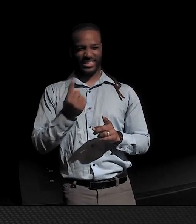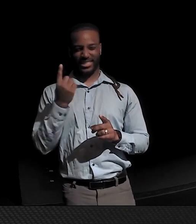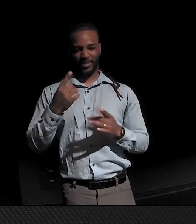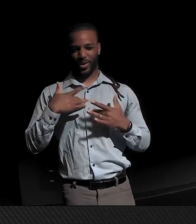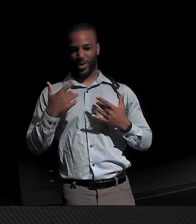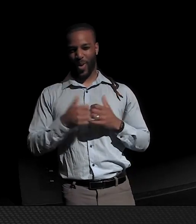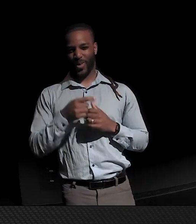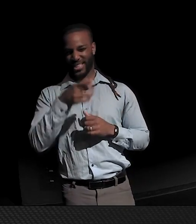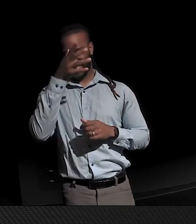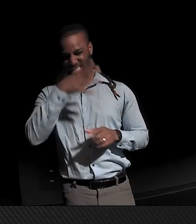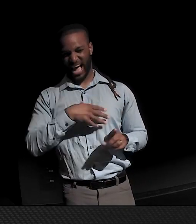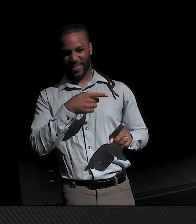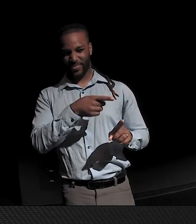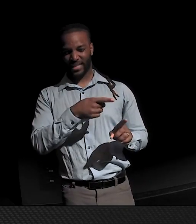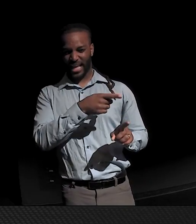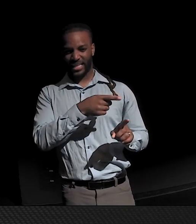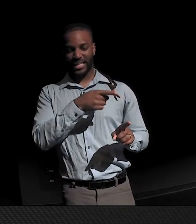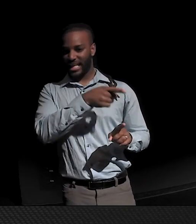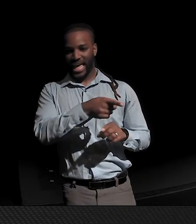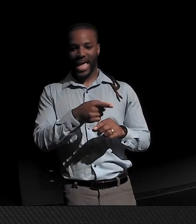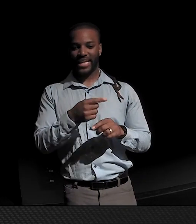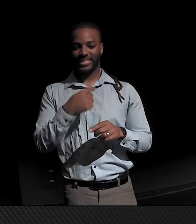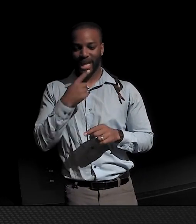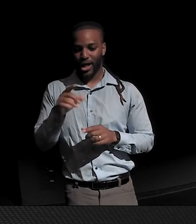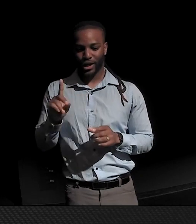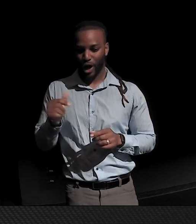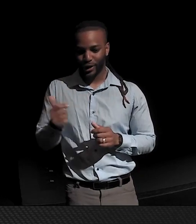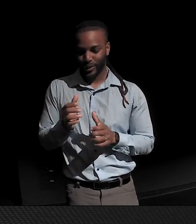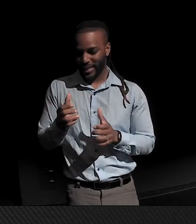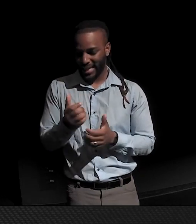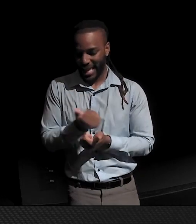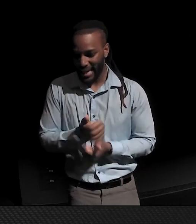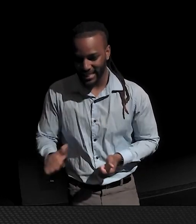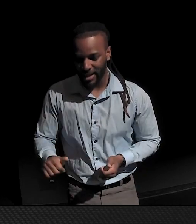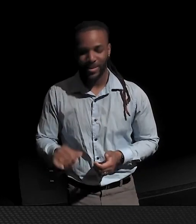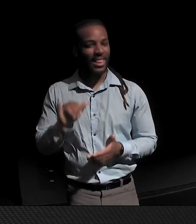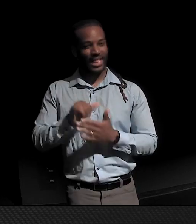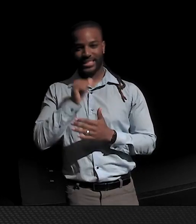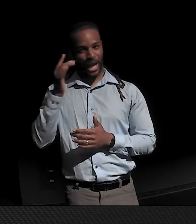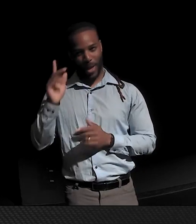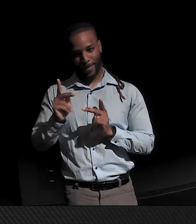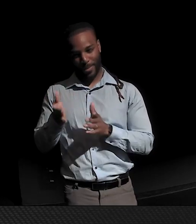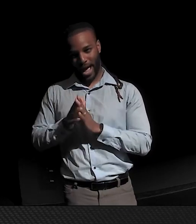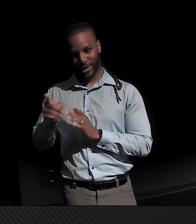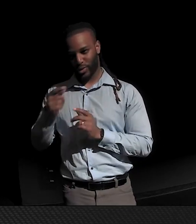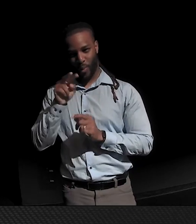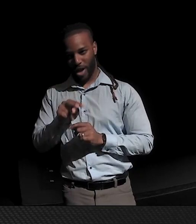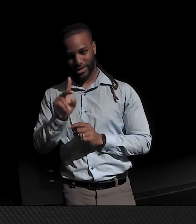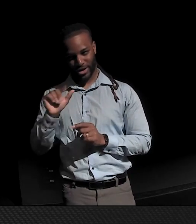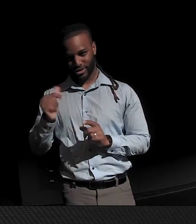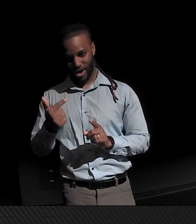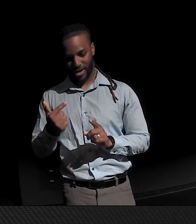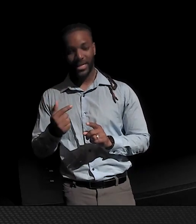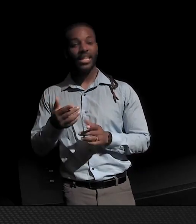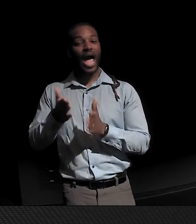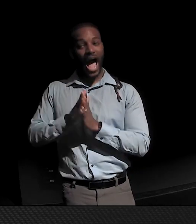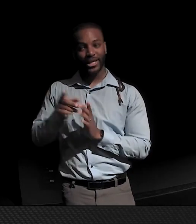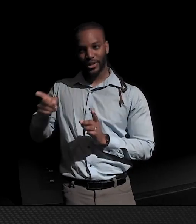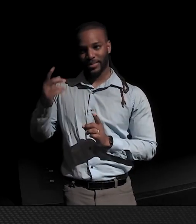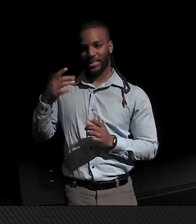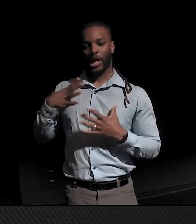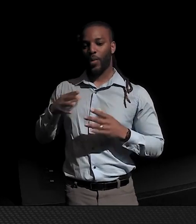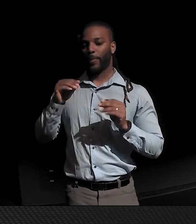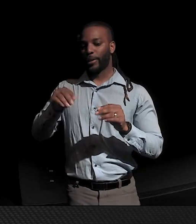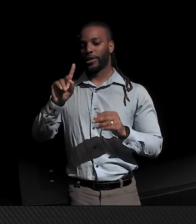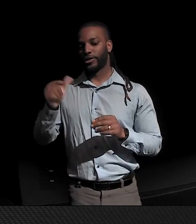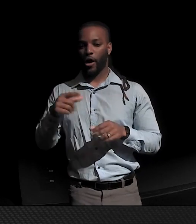going on with this guy, because he could make a dog do anything he wanted. But that's not why people ask you to watch a dog when they go on vacation. They're asking you because they don't want to put their